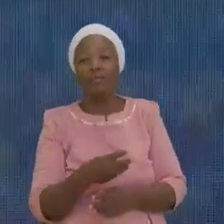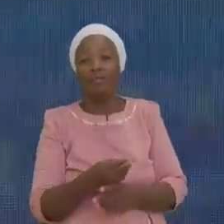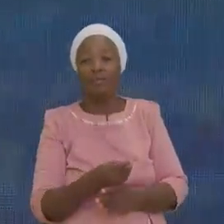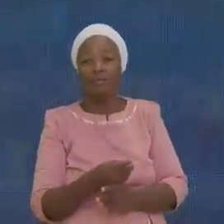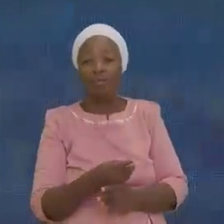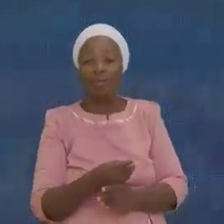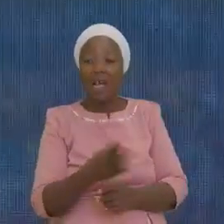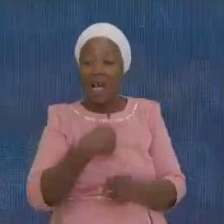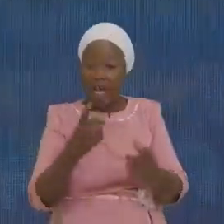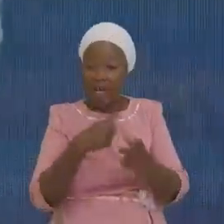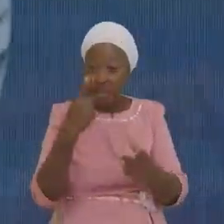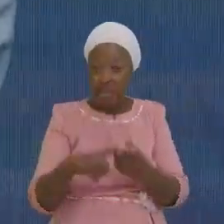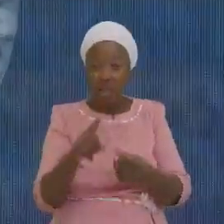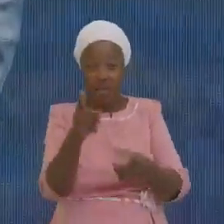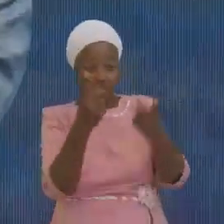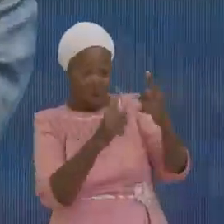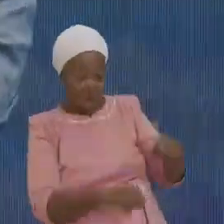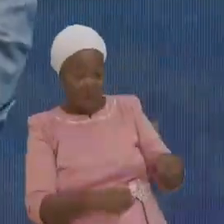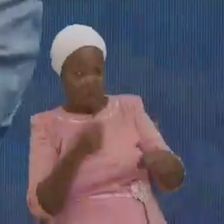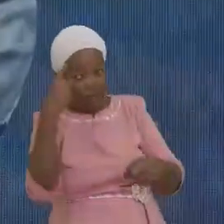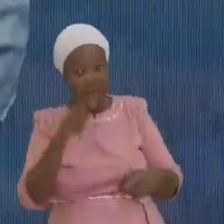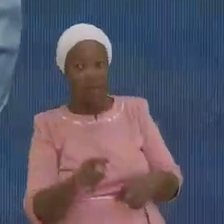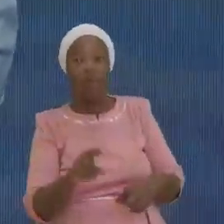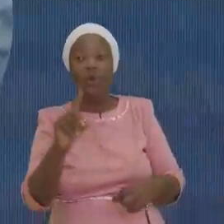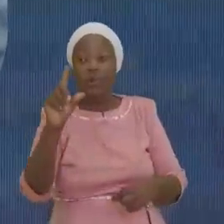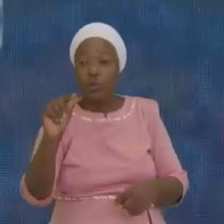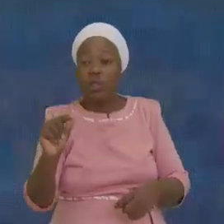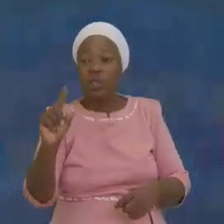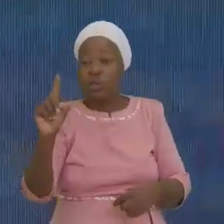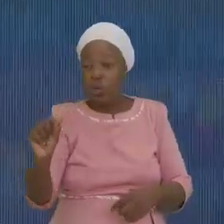and then you come for your 2020 vision.